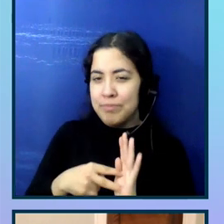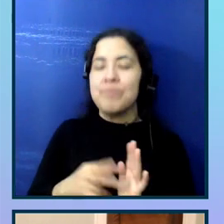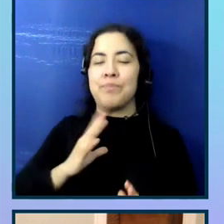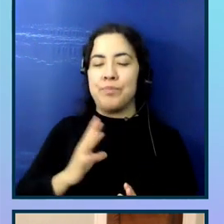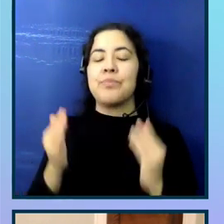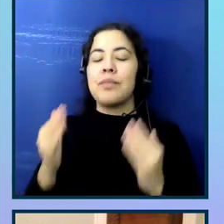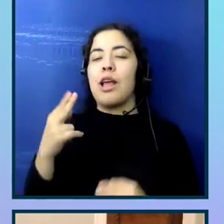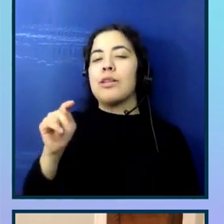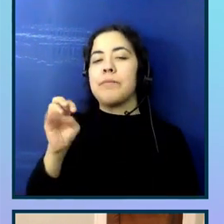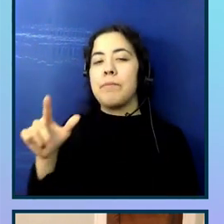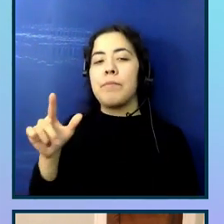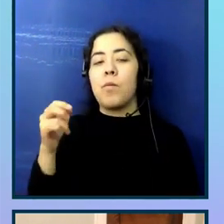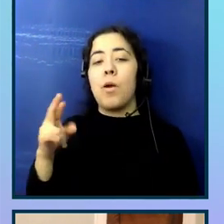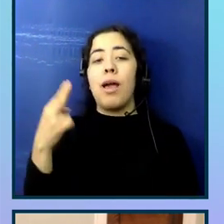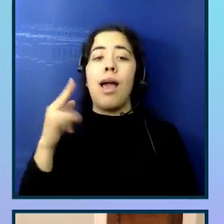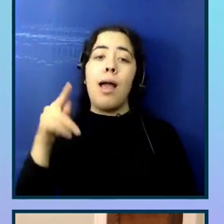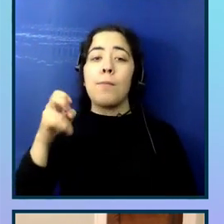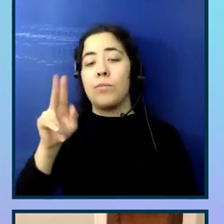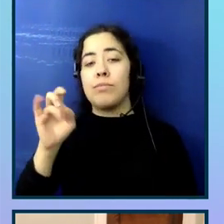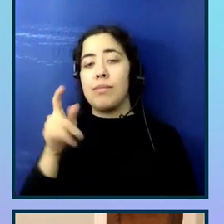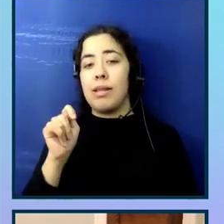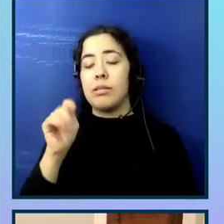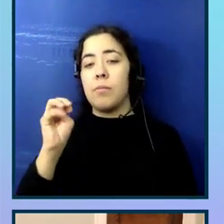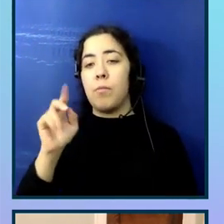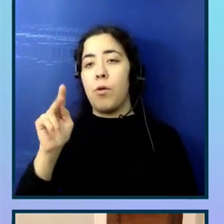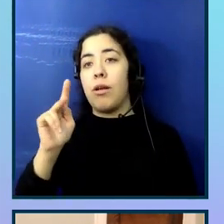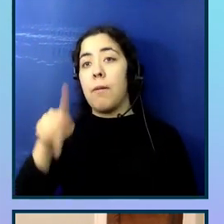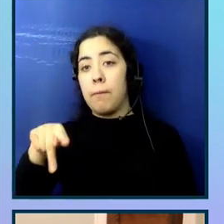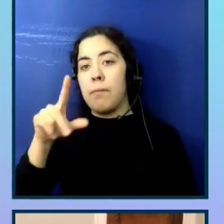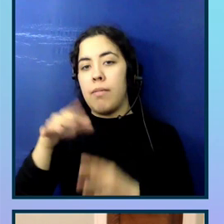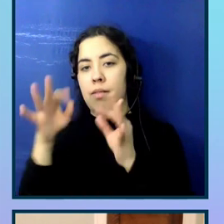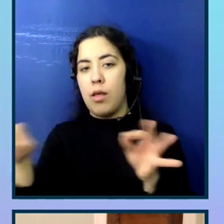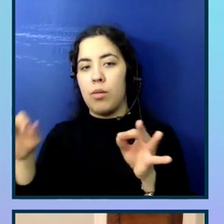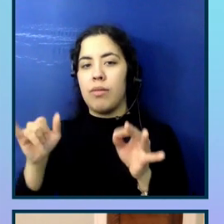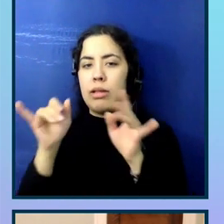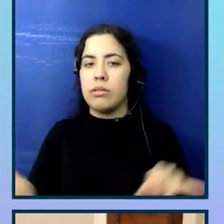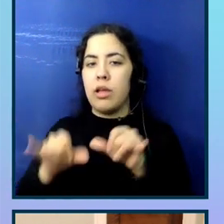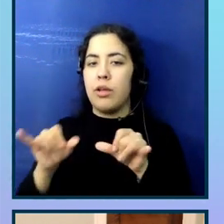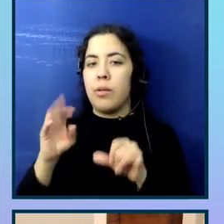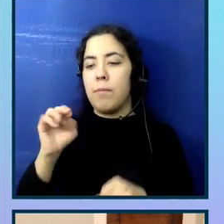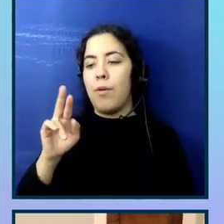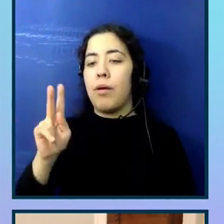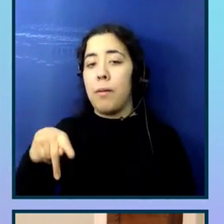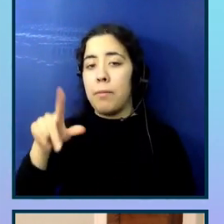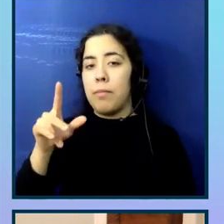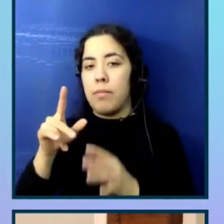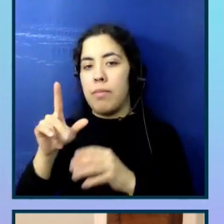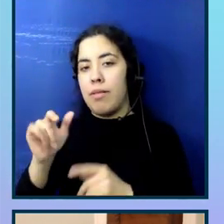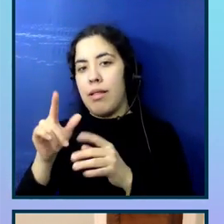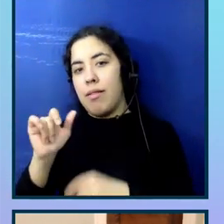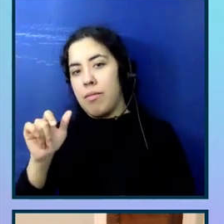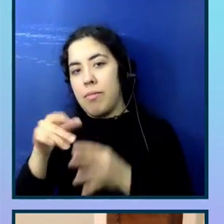HTML or hypertext markup language is the standard markup language used for documents when you want to share that